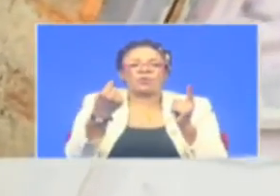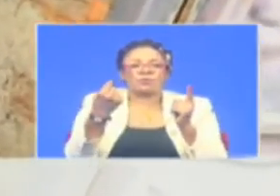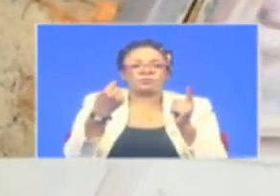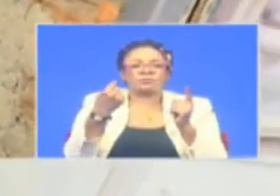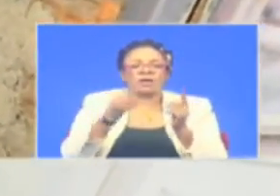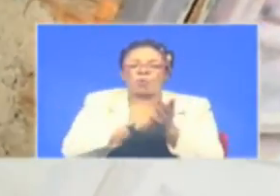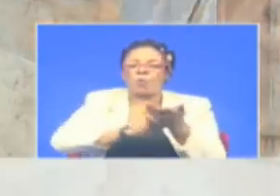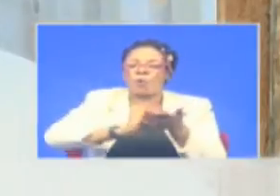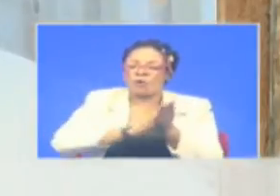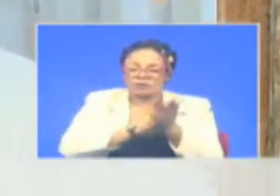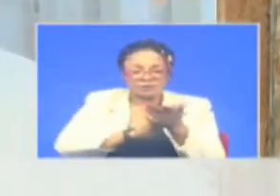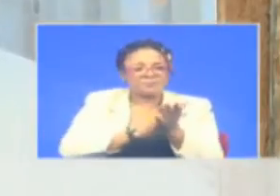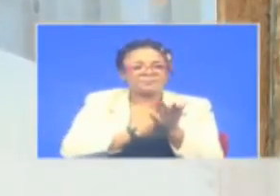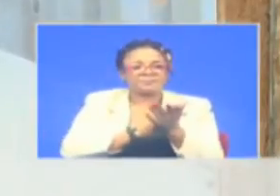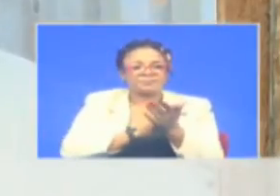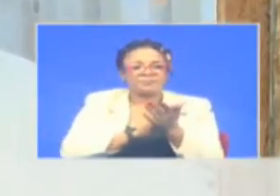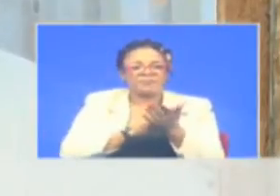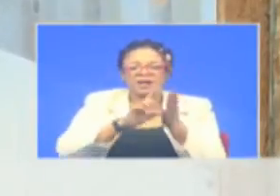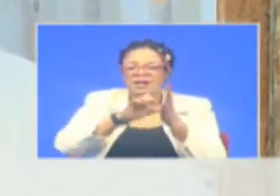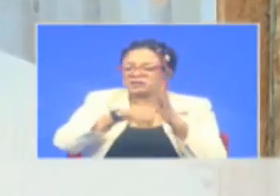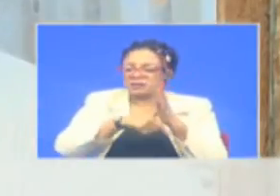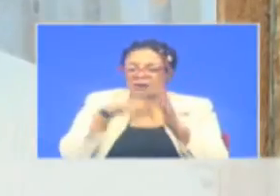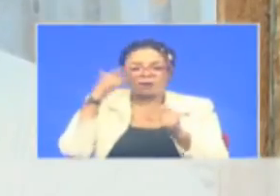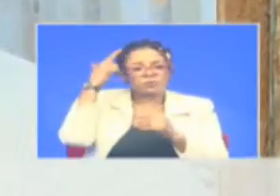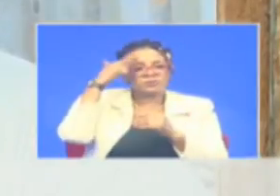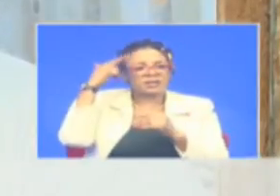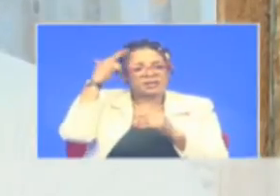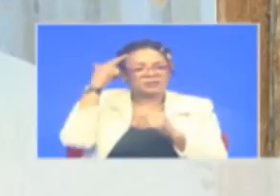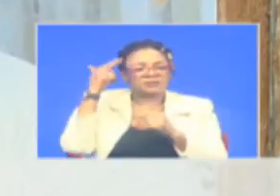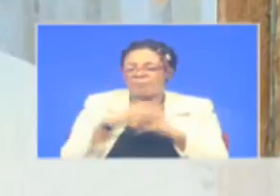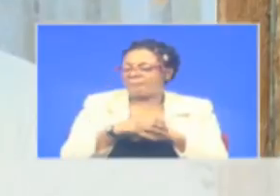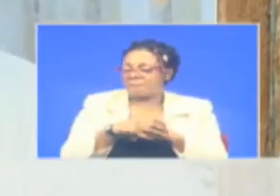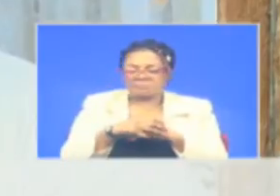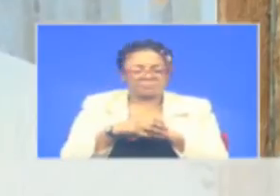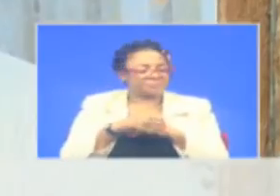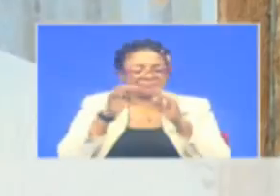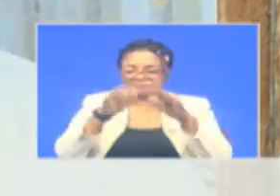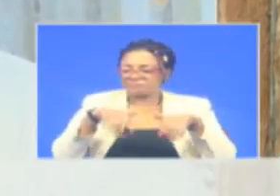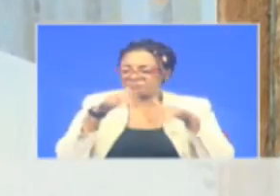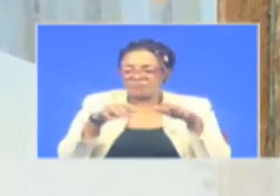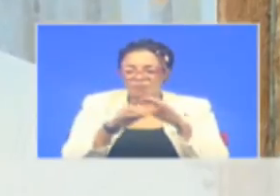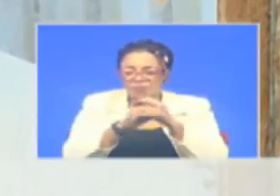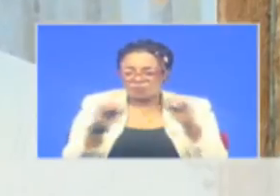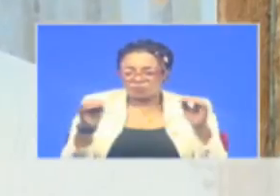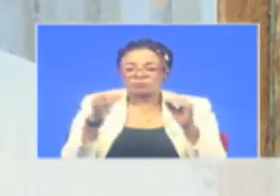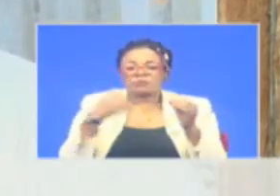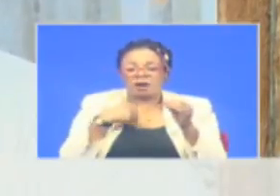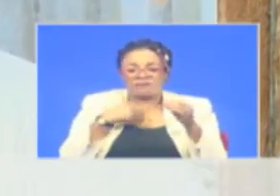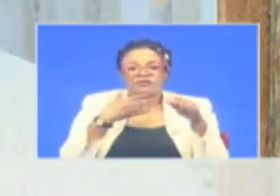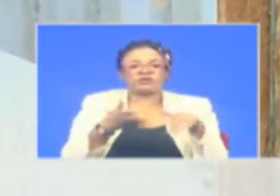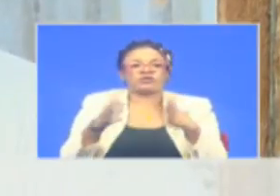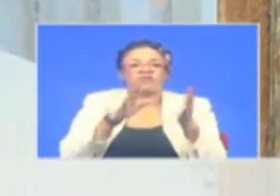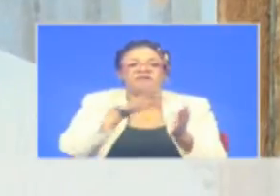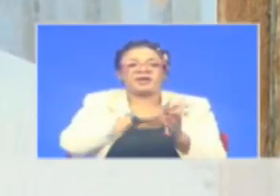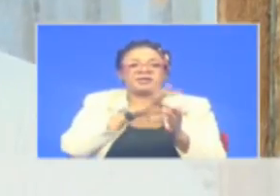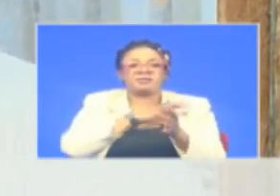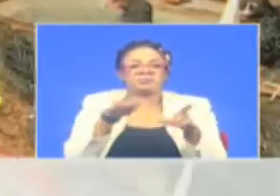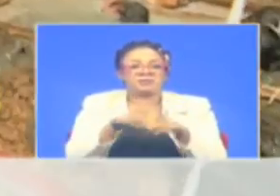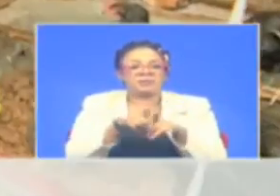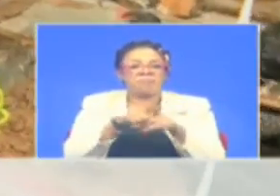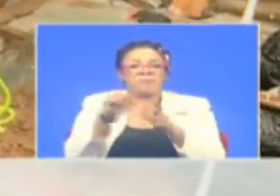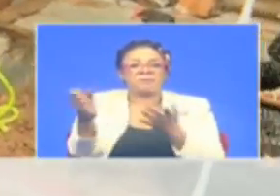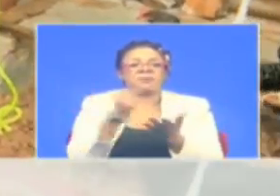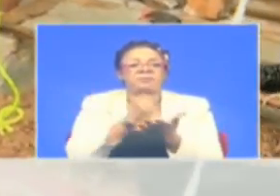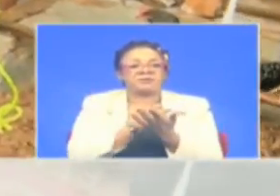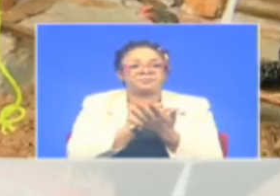But later on, we came to realize, you know, it's not only farming, it's also a source of income to us and also a source of employment.